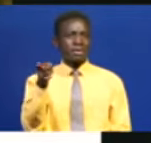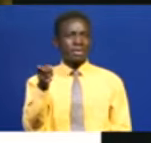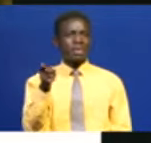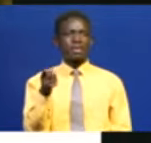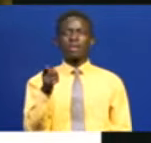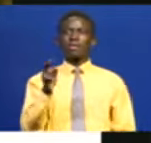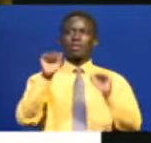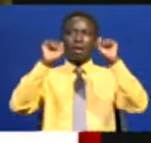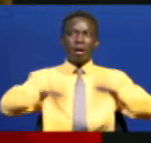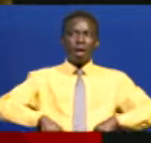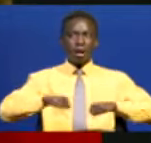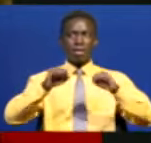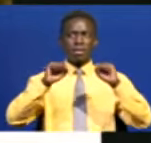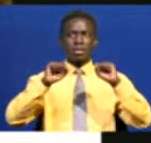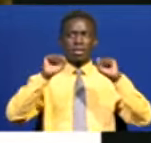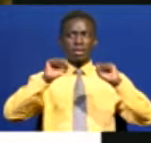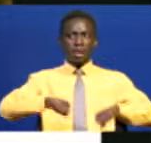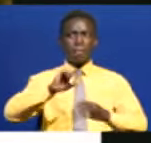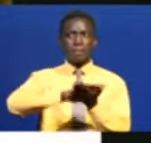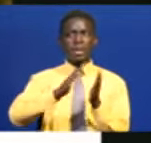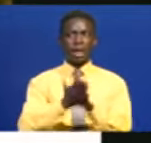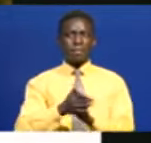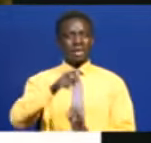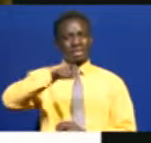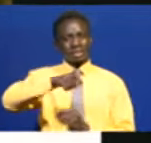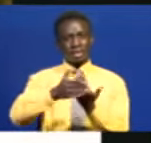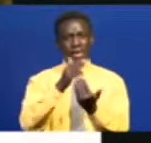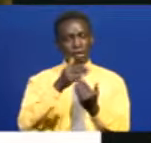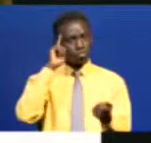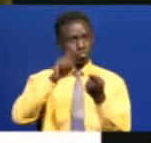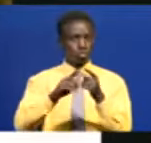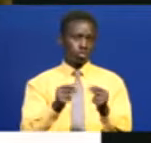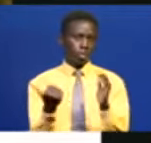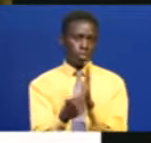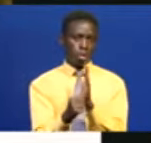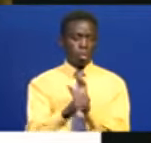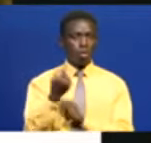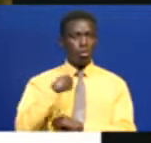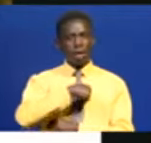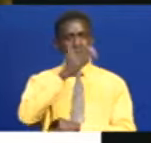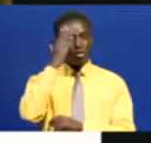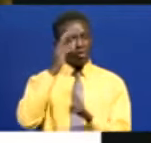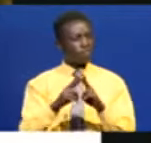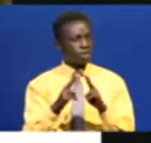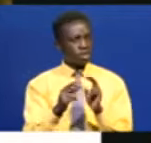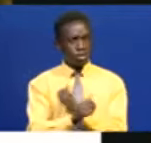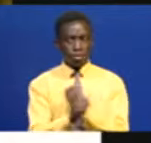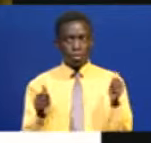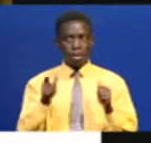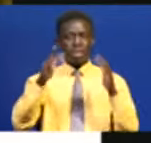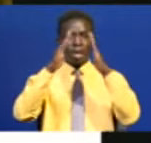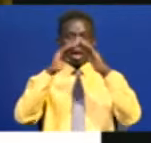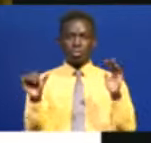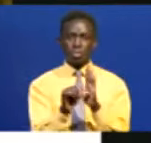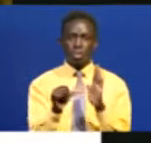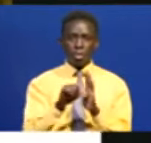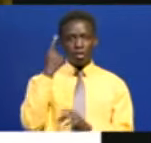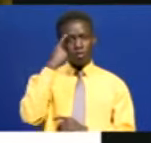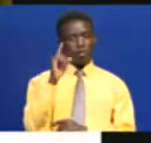can be a new key to solve problem, because we know very well the housing problems of